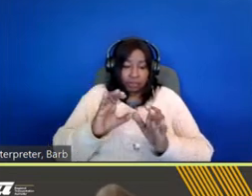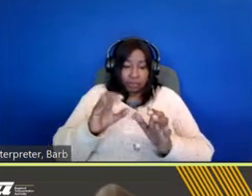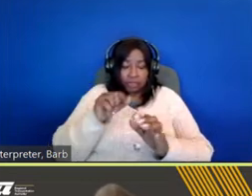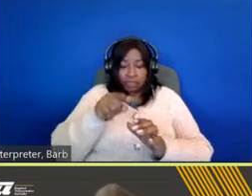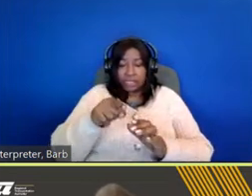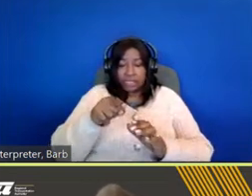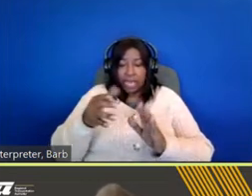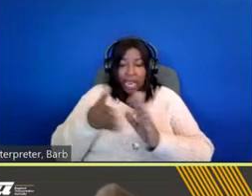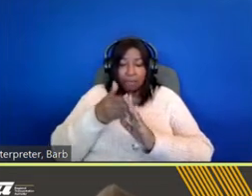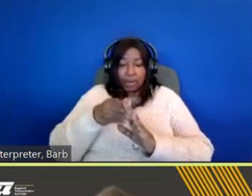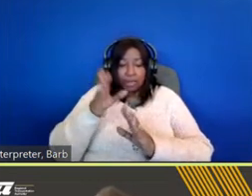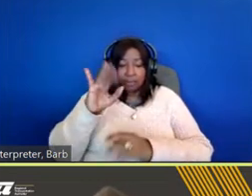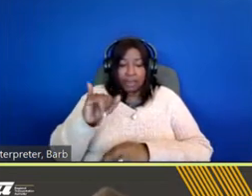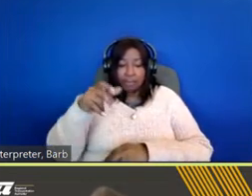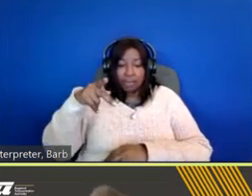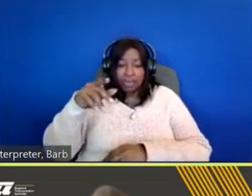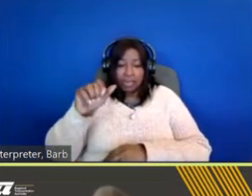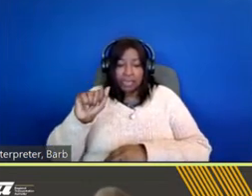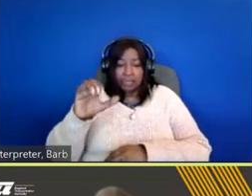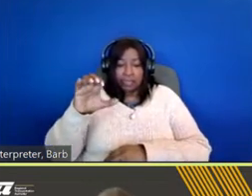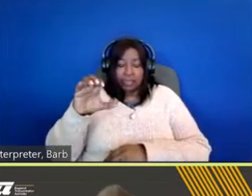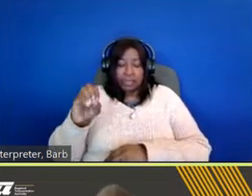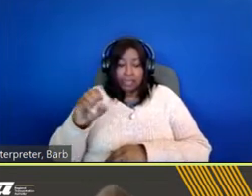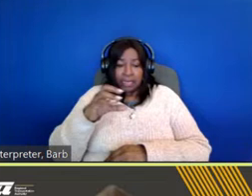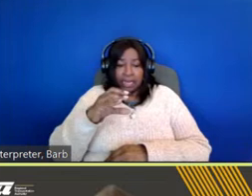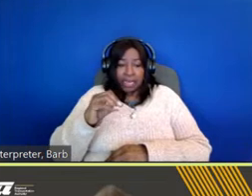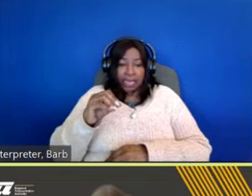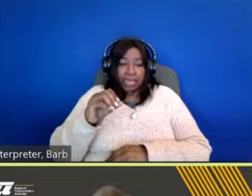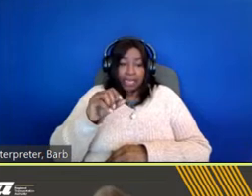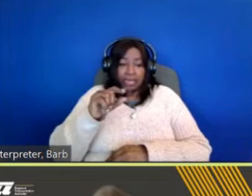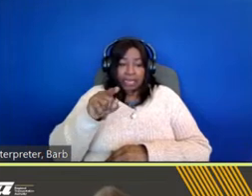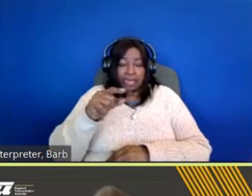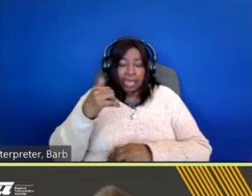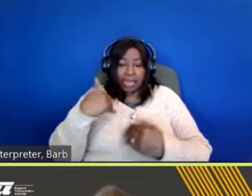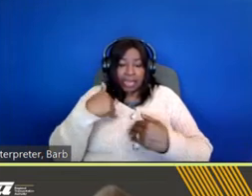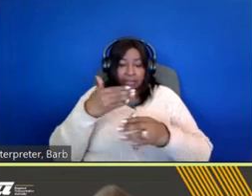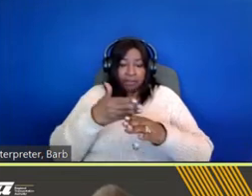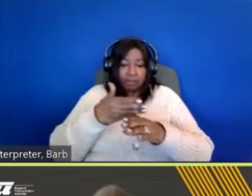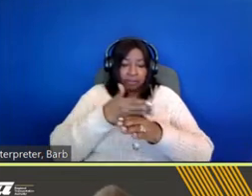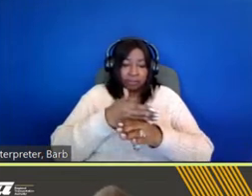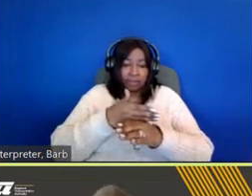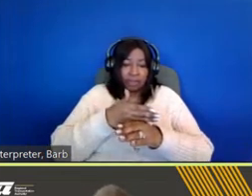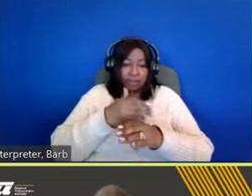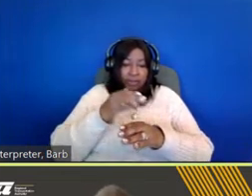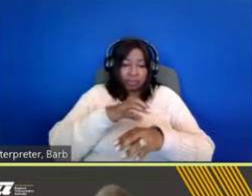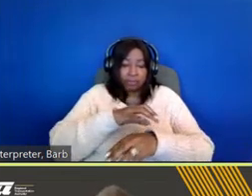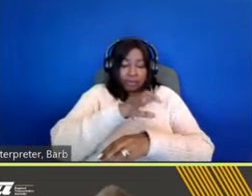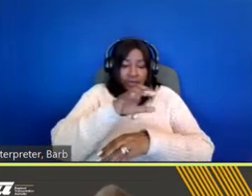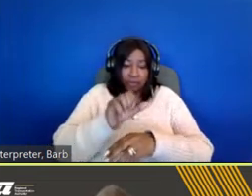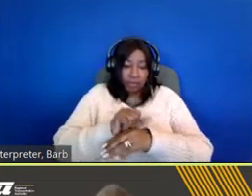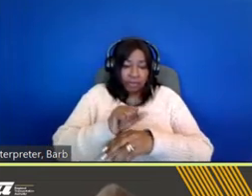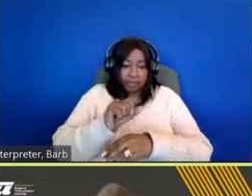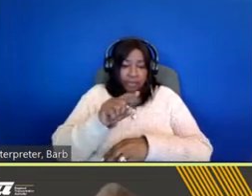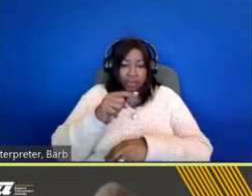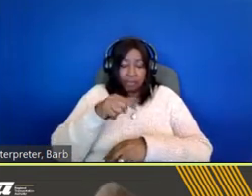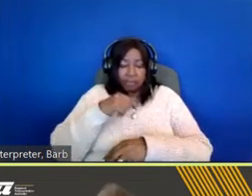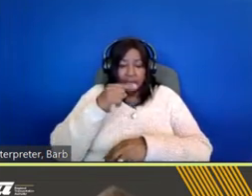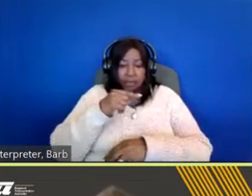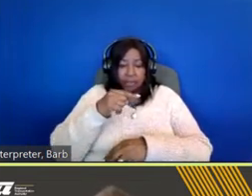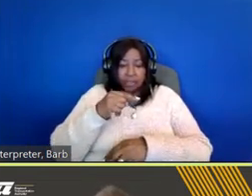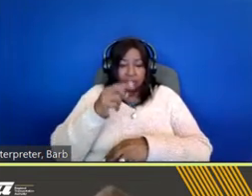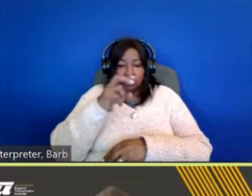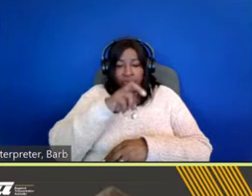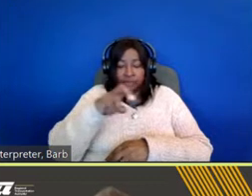RTA region. It is an advanced reservation origin to destination public transportation service